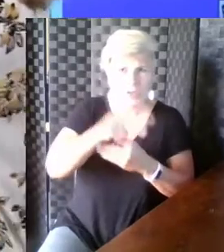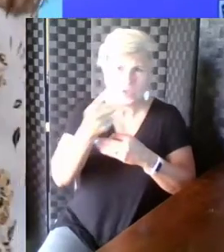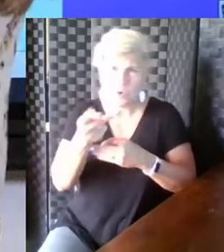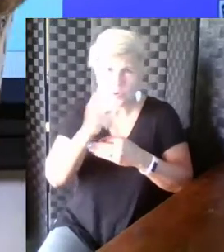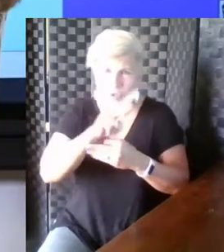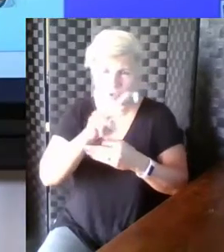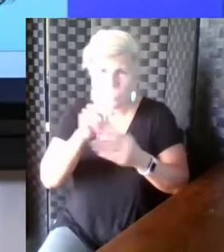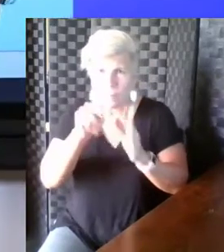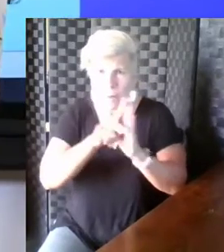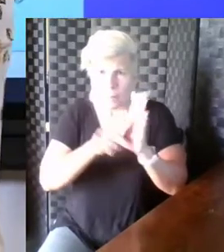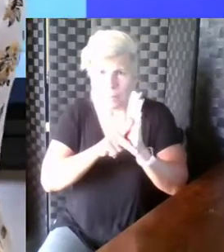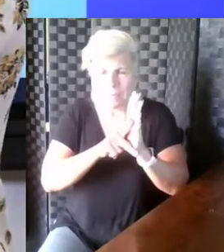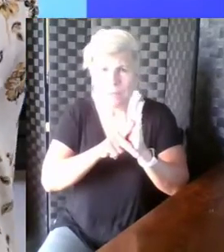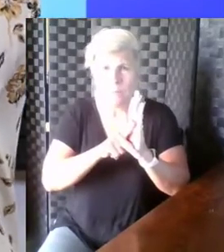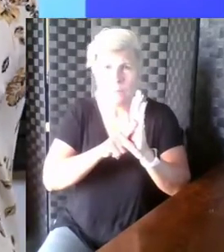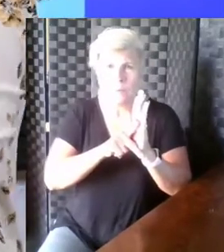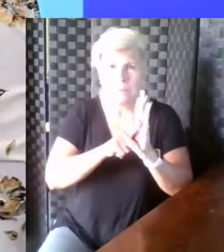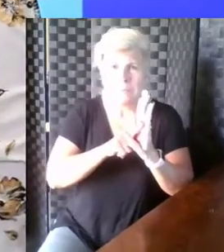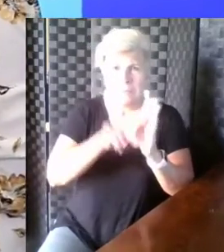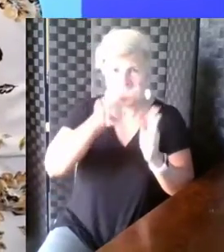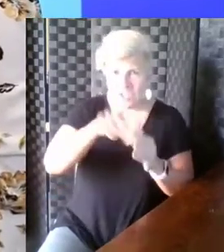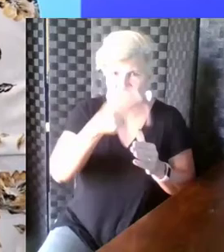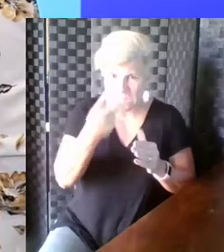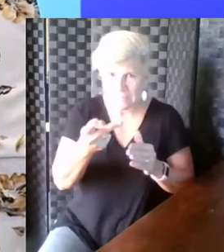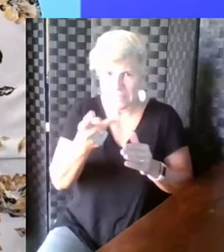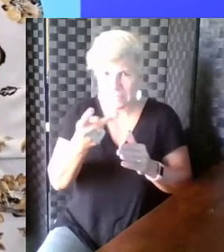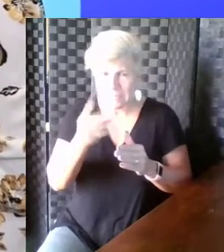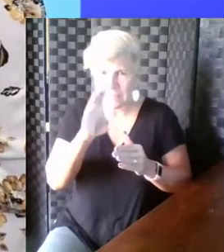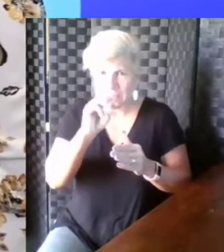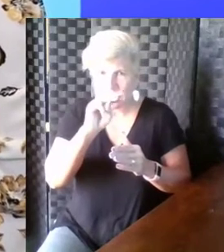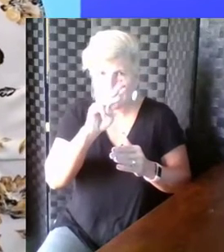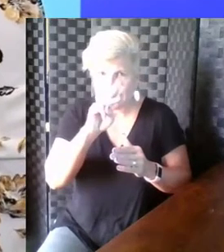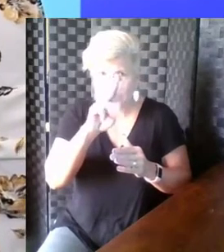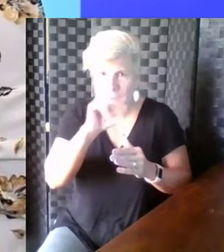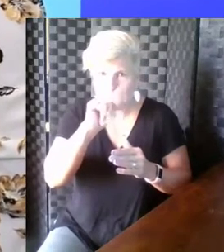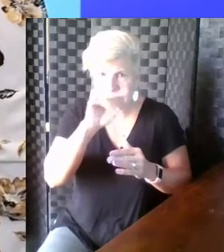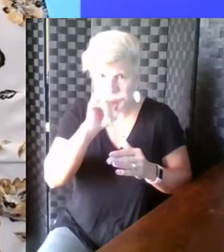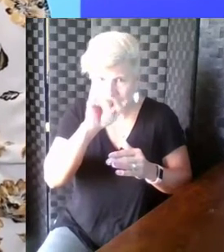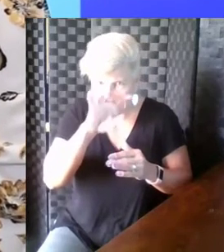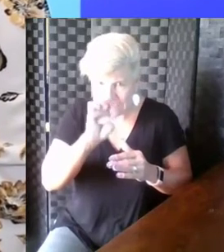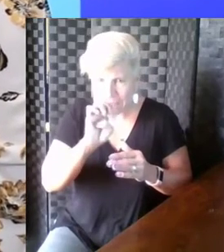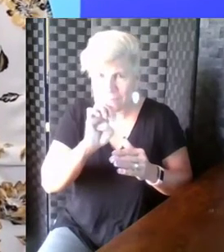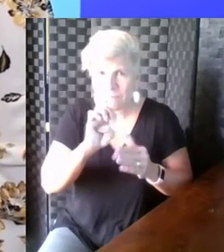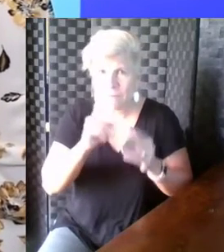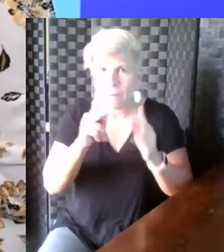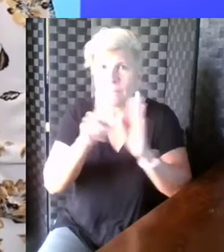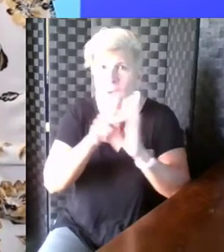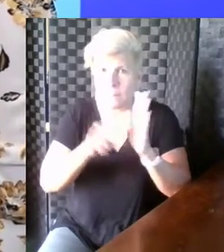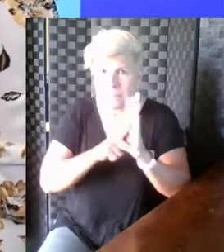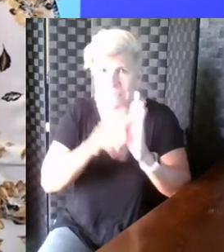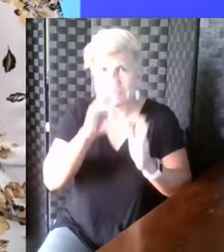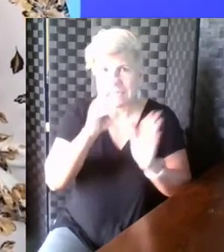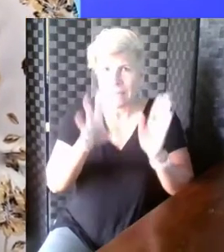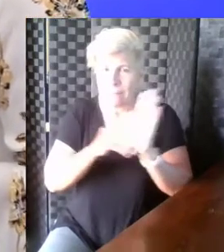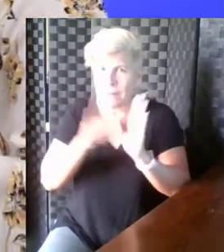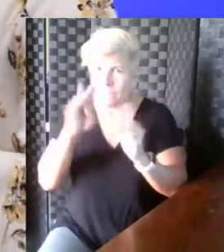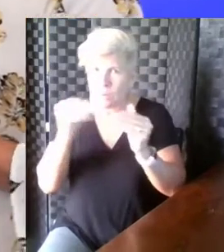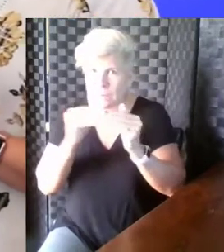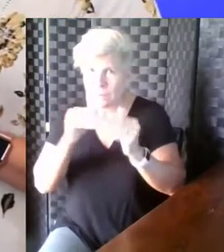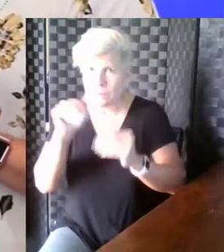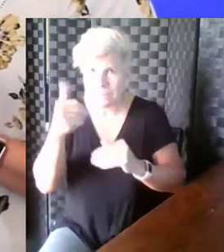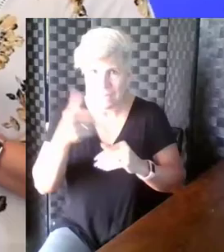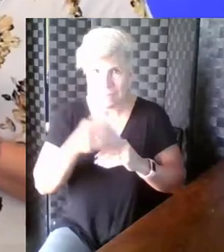we can take those two add-ins and we can flip them the other way. And we can do 6 plus 4 equals